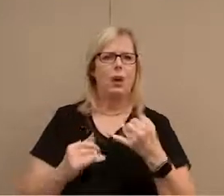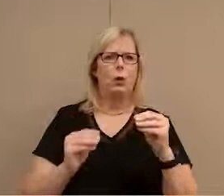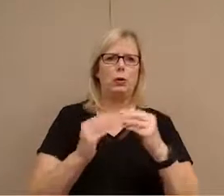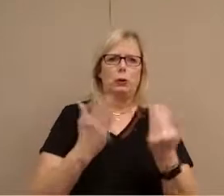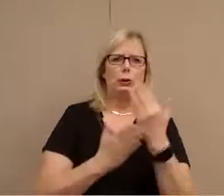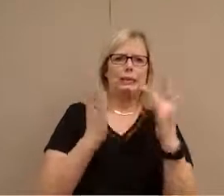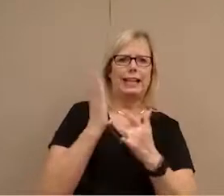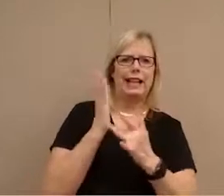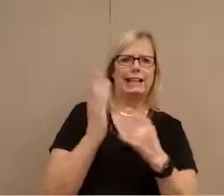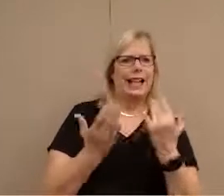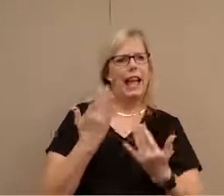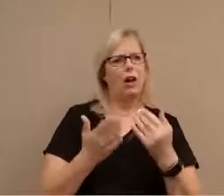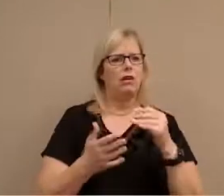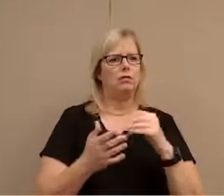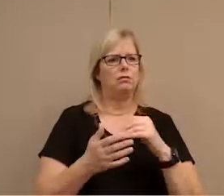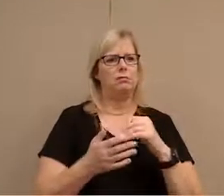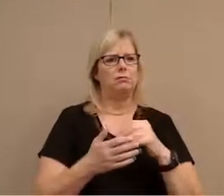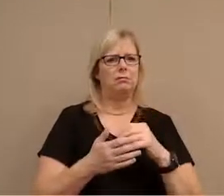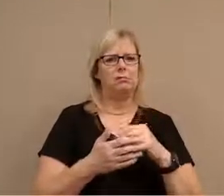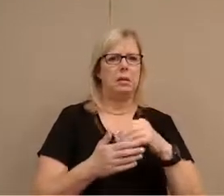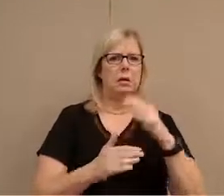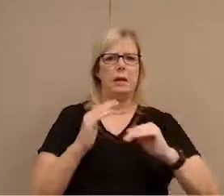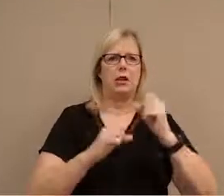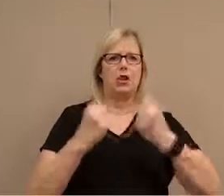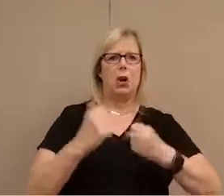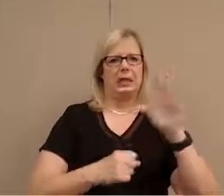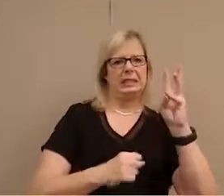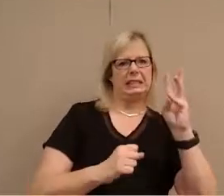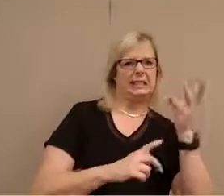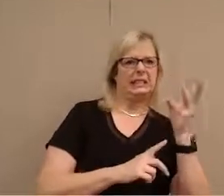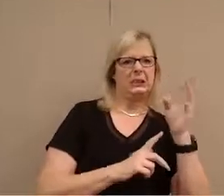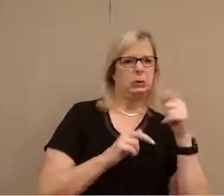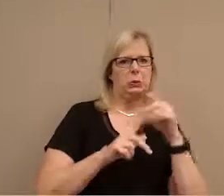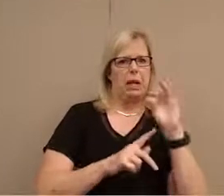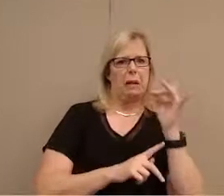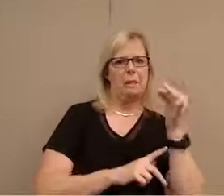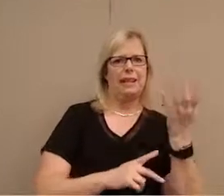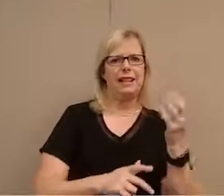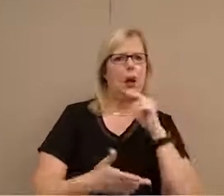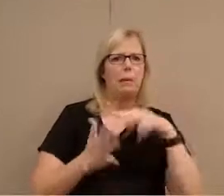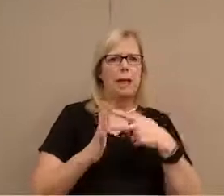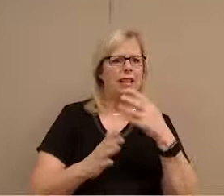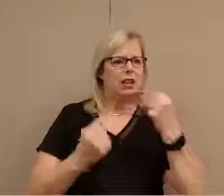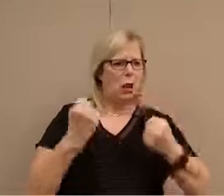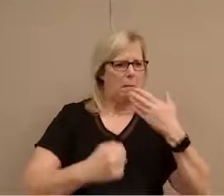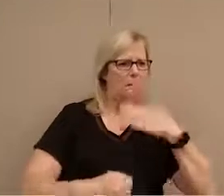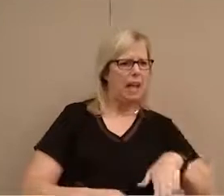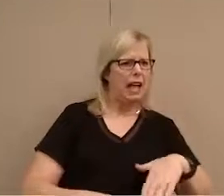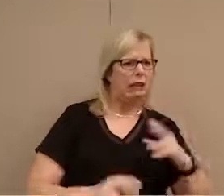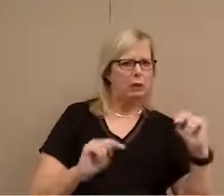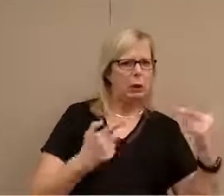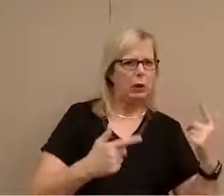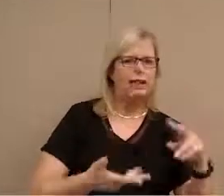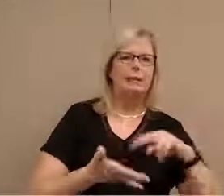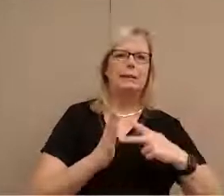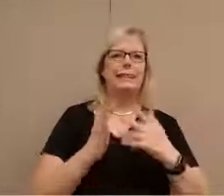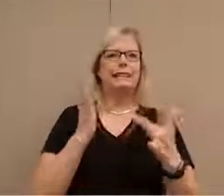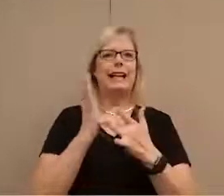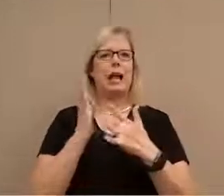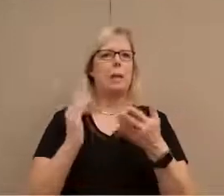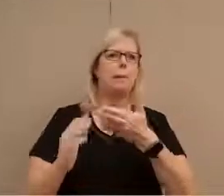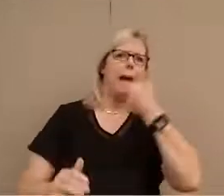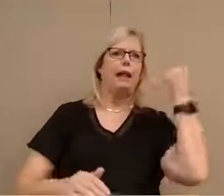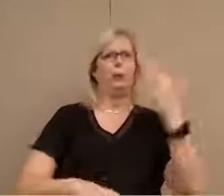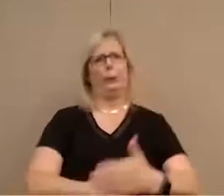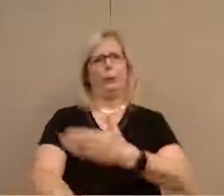builds a car every 6 to 8 minutes. It doesn't mean that the cars are defective. It's just that the technology is better. The